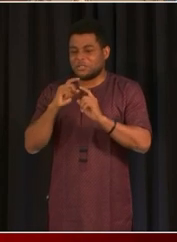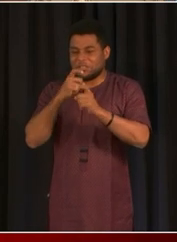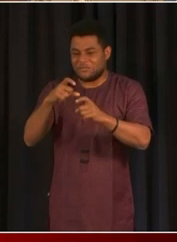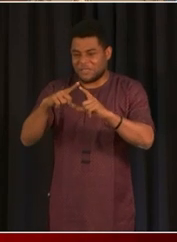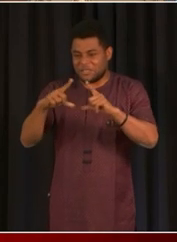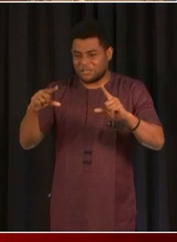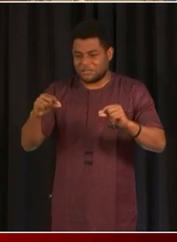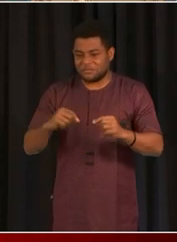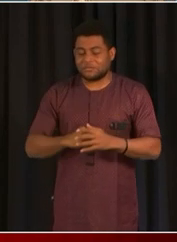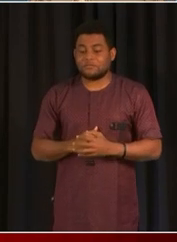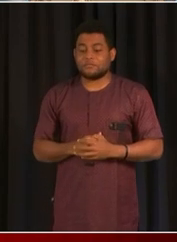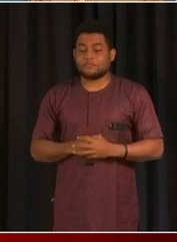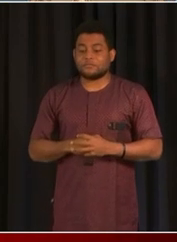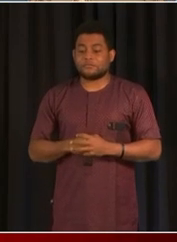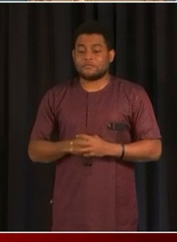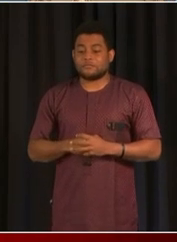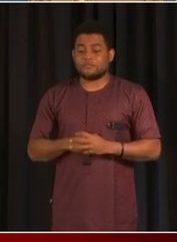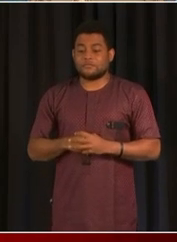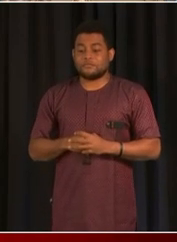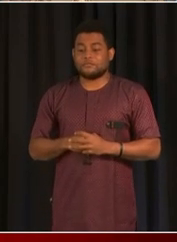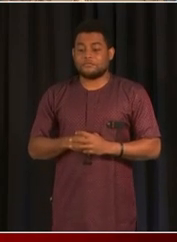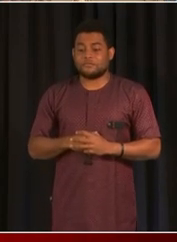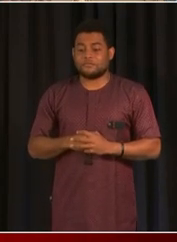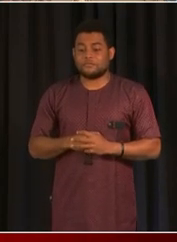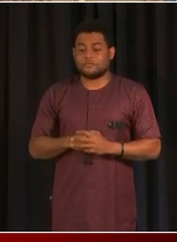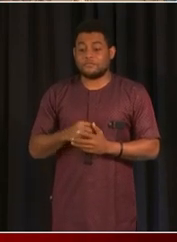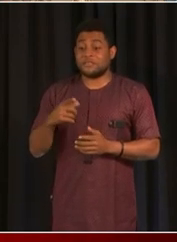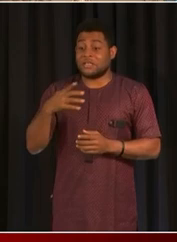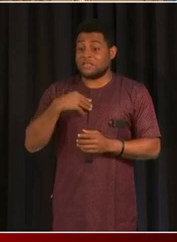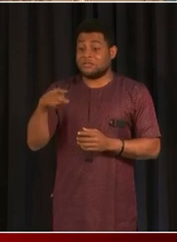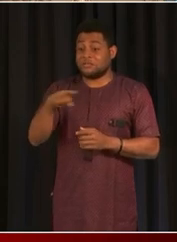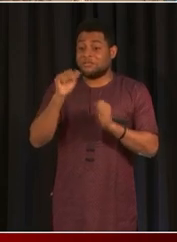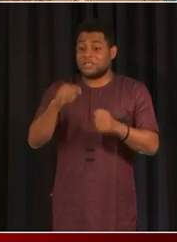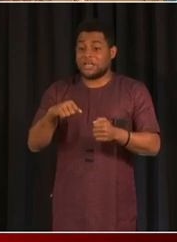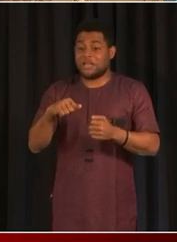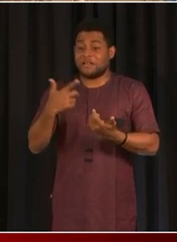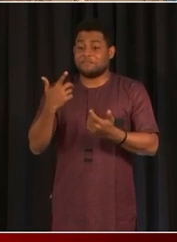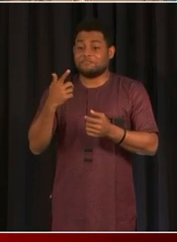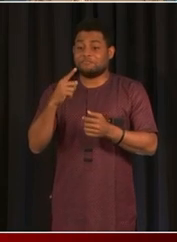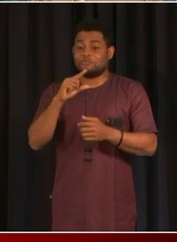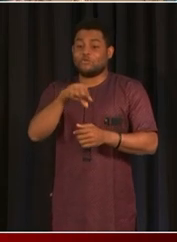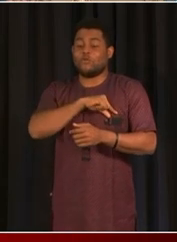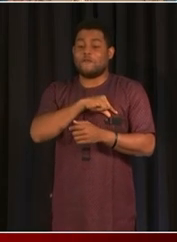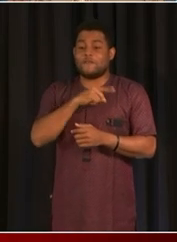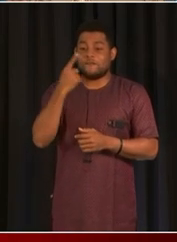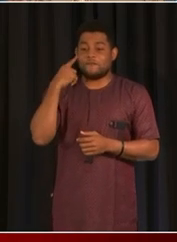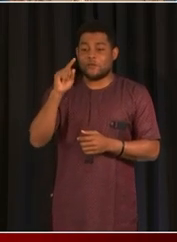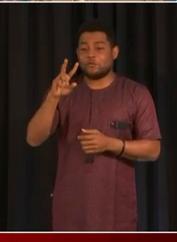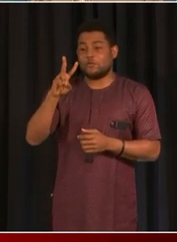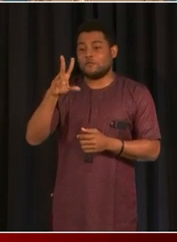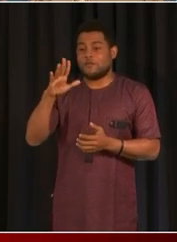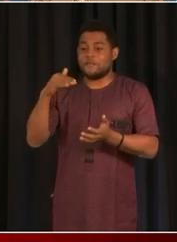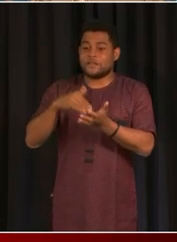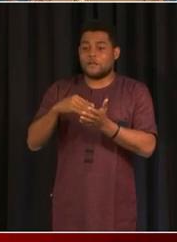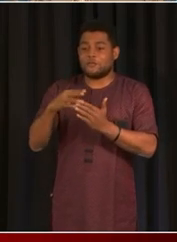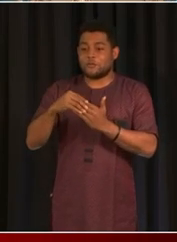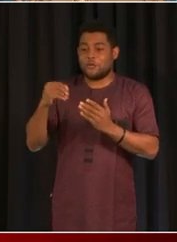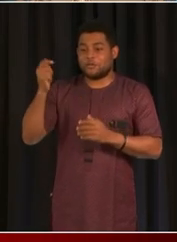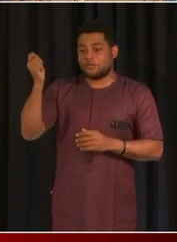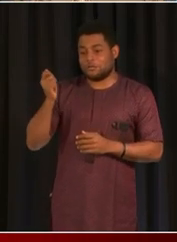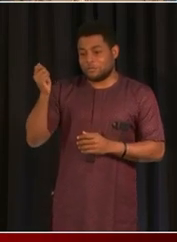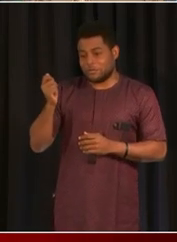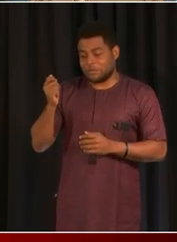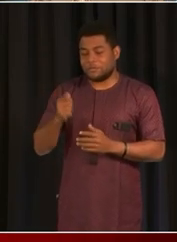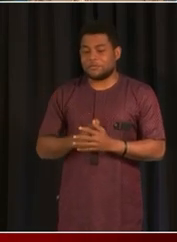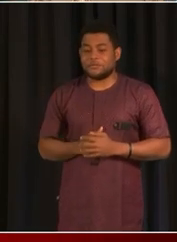$25,000 scholarship. We also will have pop-up vaccination clinics at our